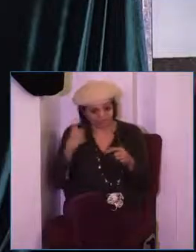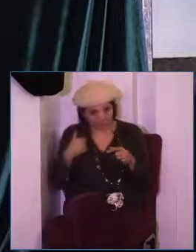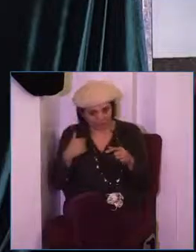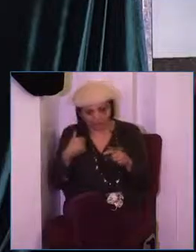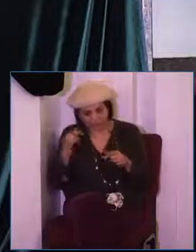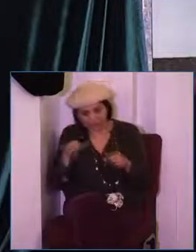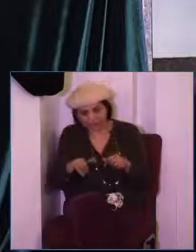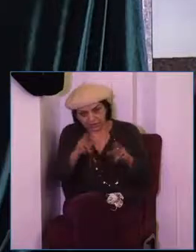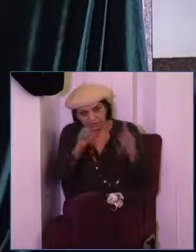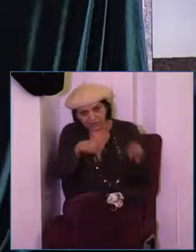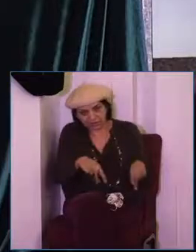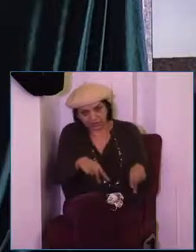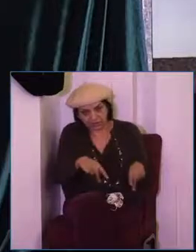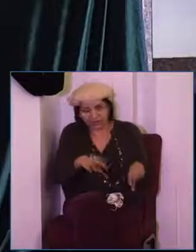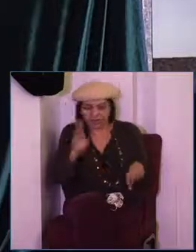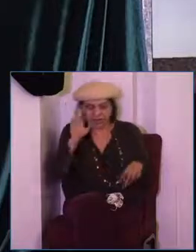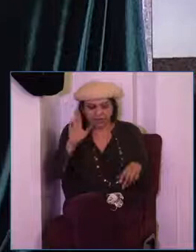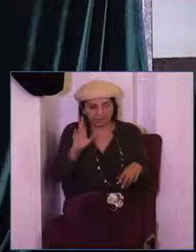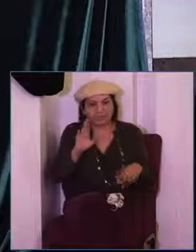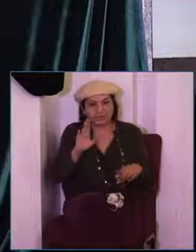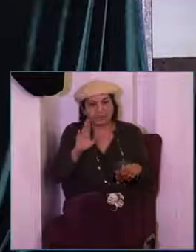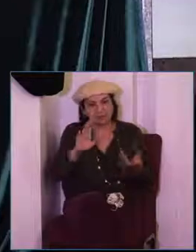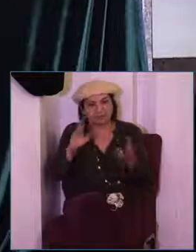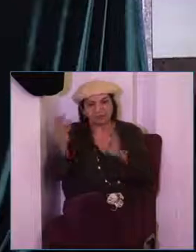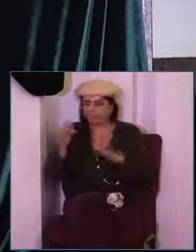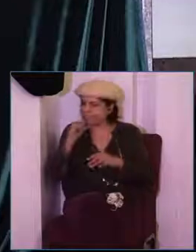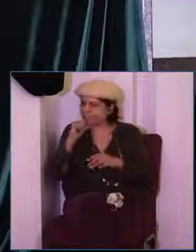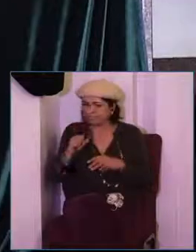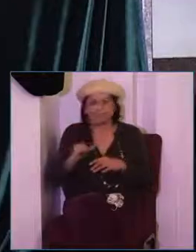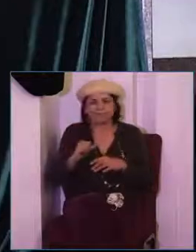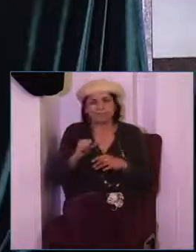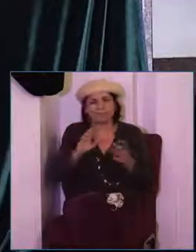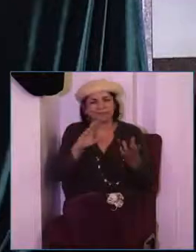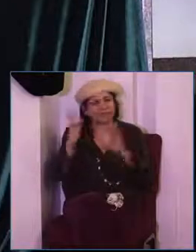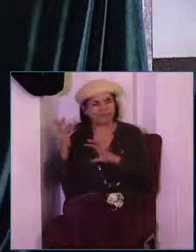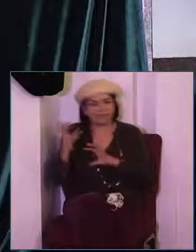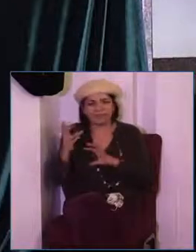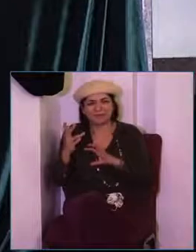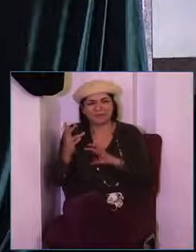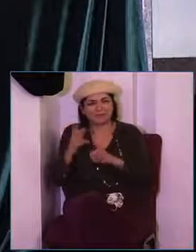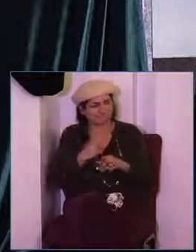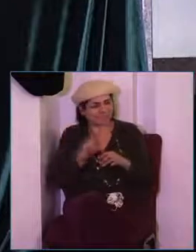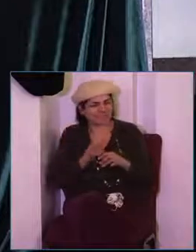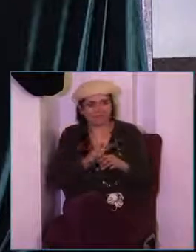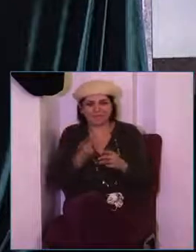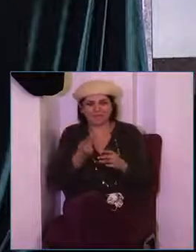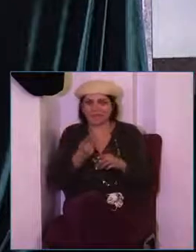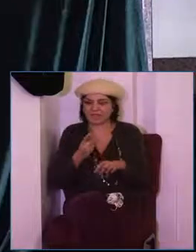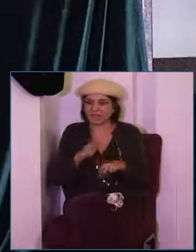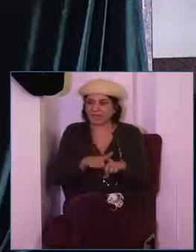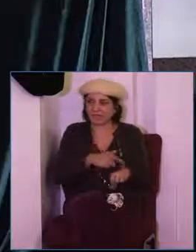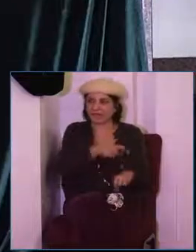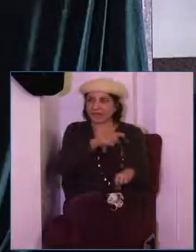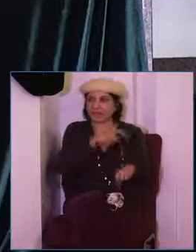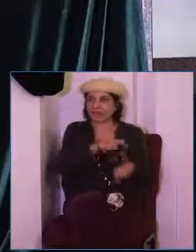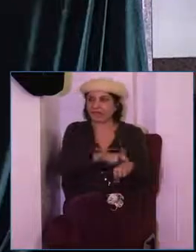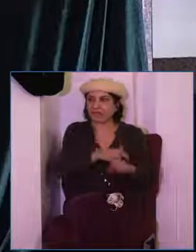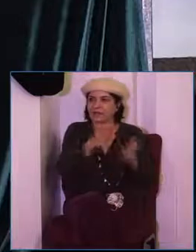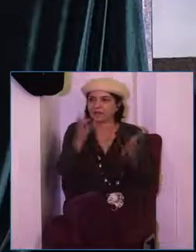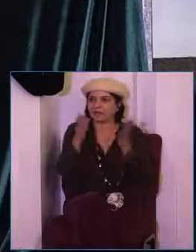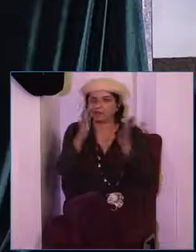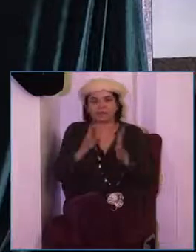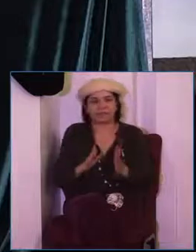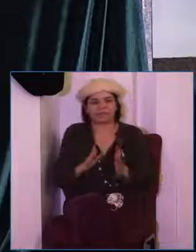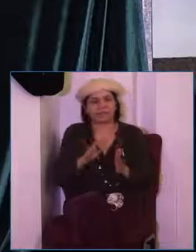I would have just been a mess. She wasn't a mess at all. She is a long-time server